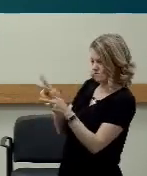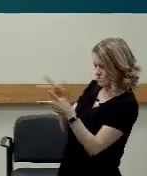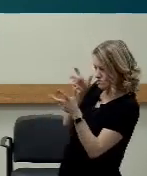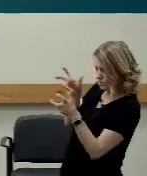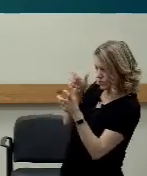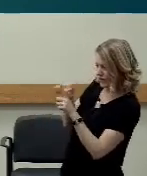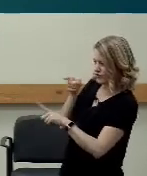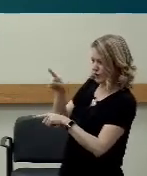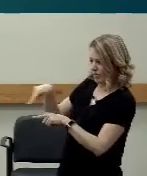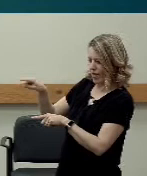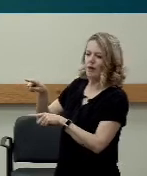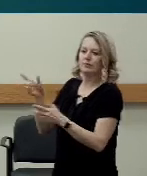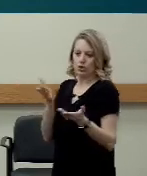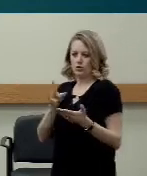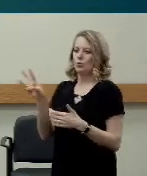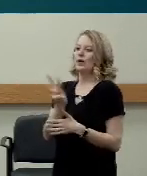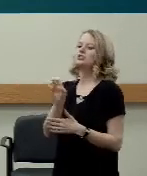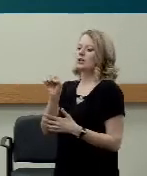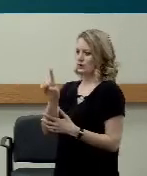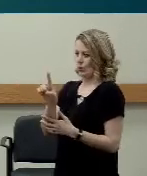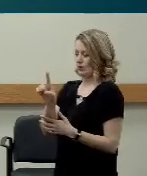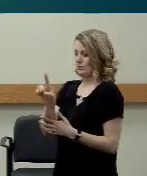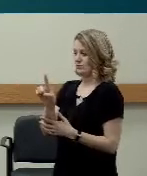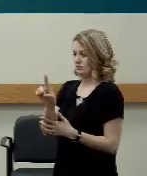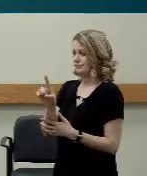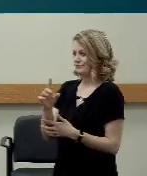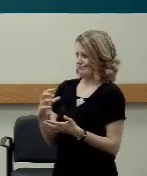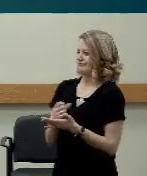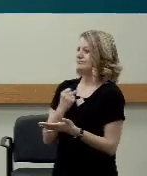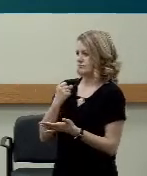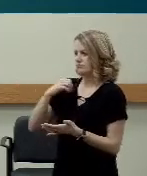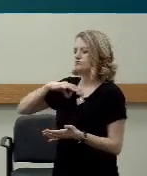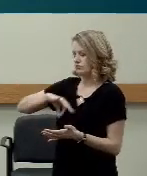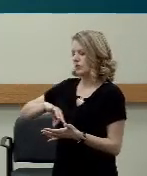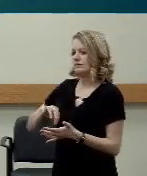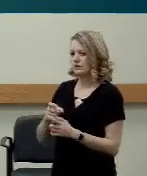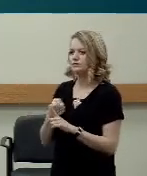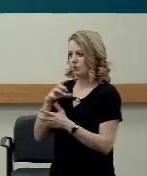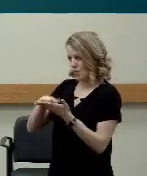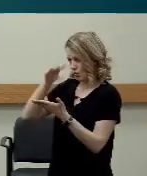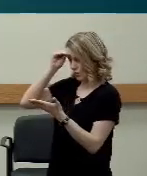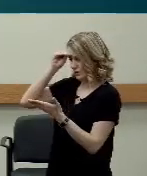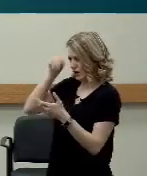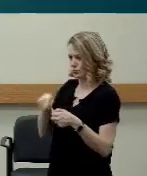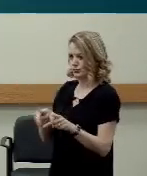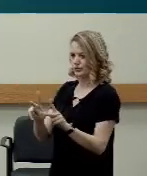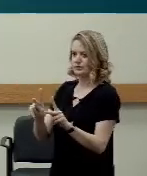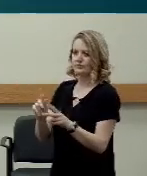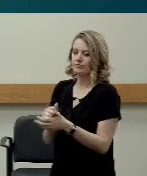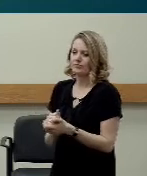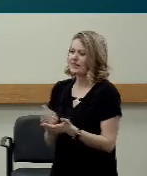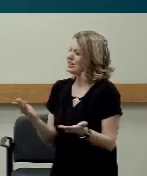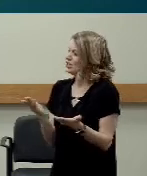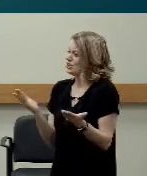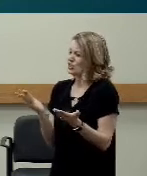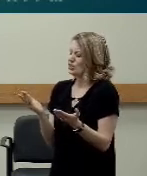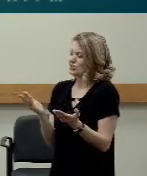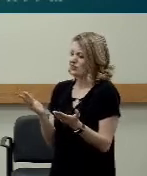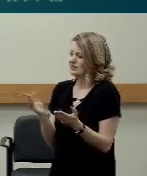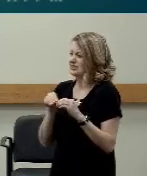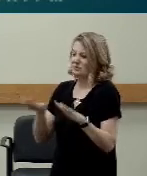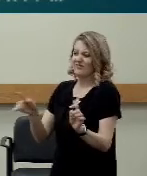western South Dakota today. That's very beneficial to us. We do have a slow onset of disease in western South